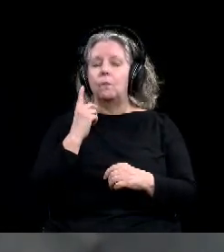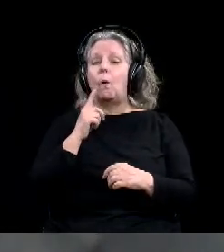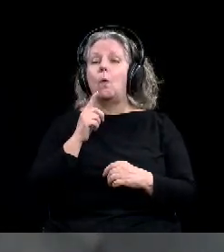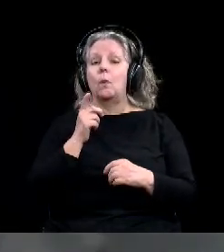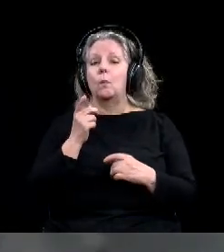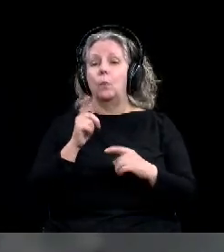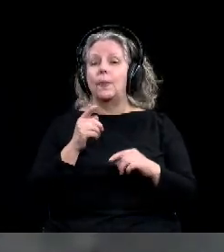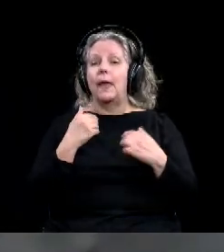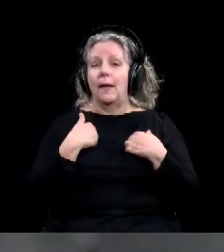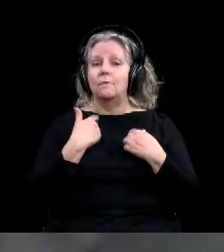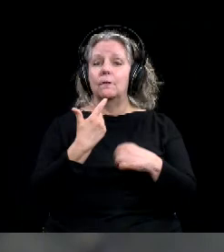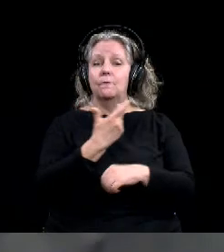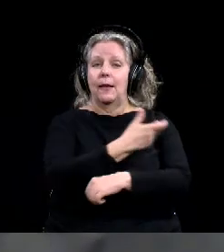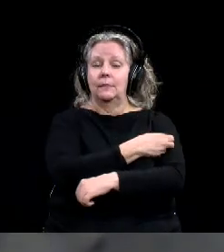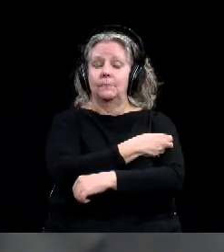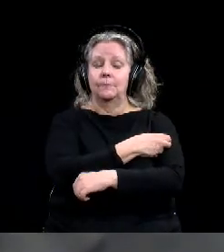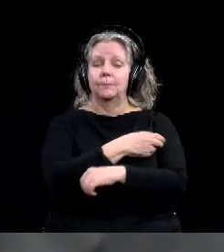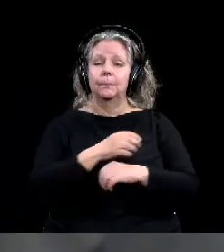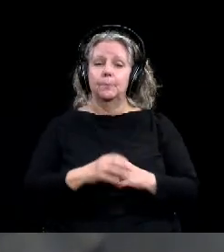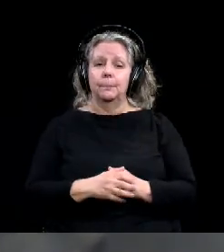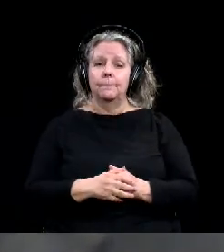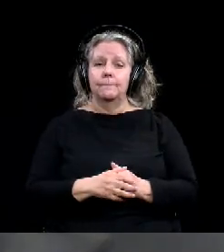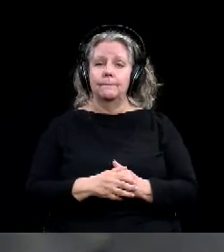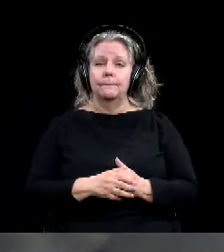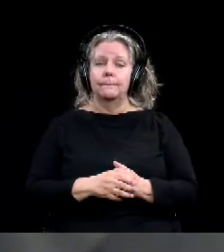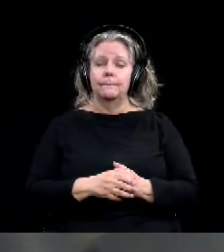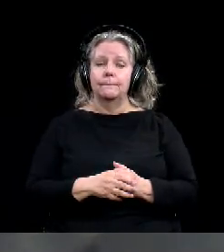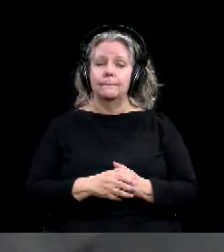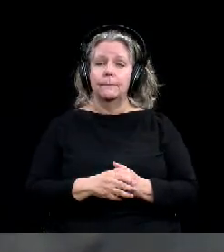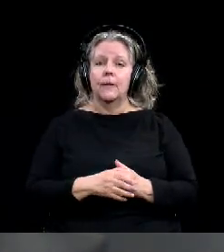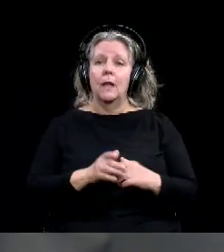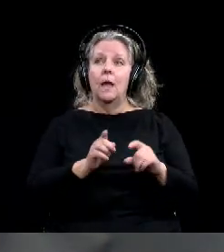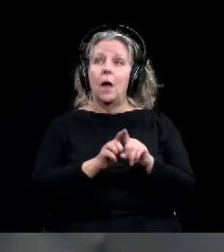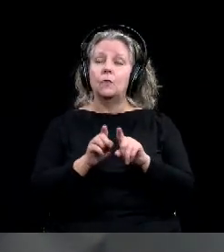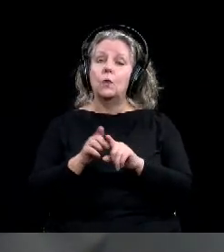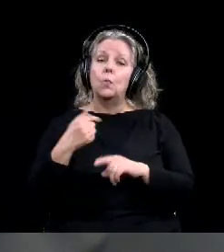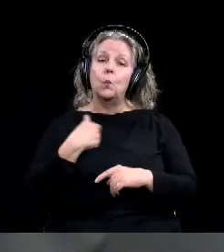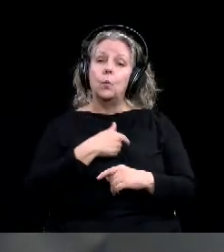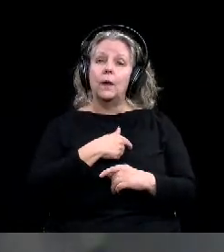our population and our patients to seek